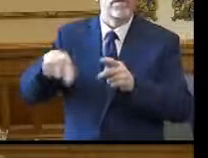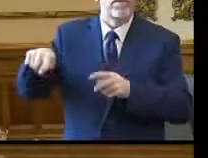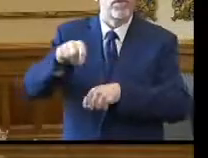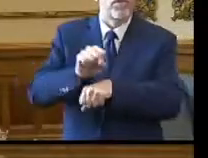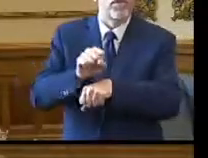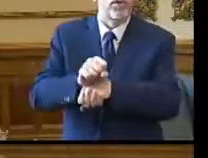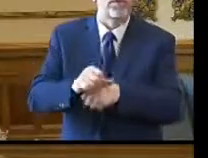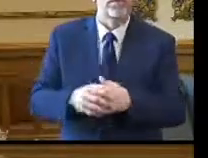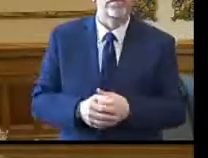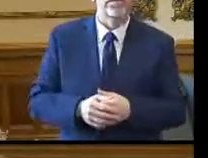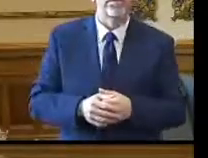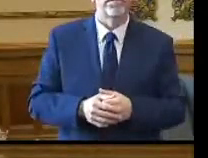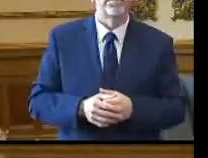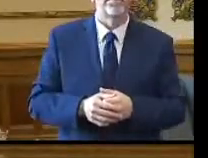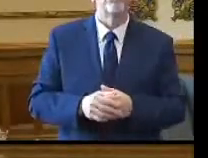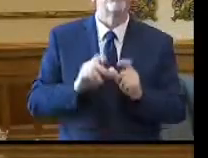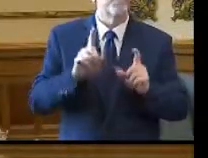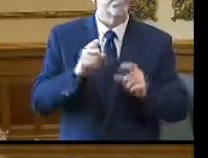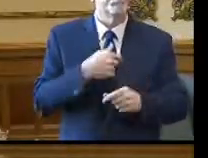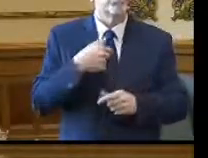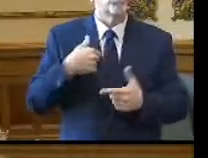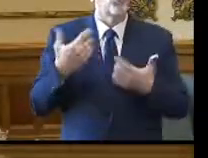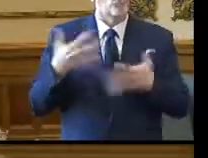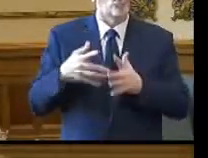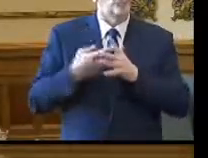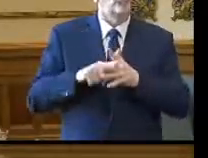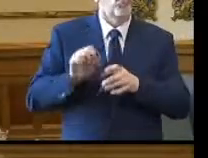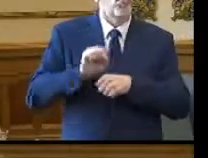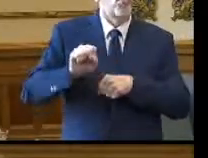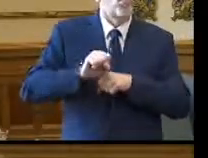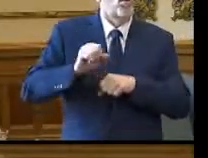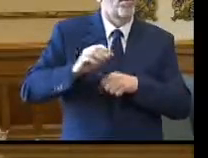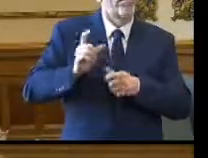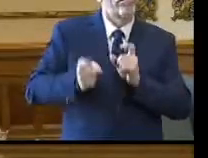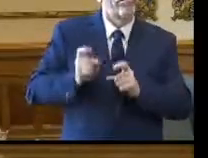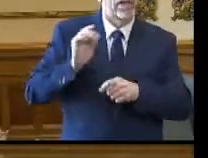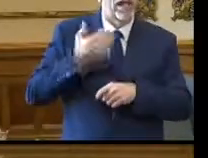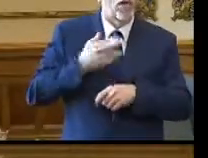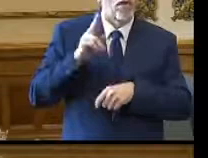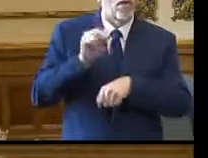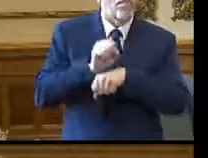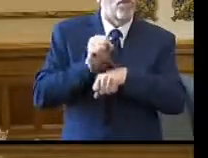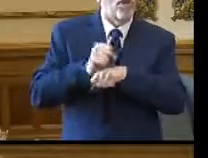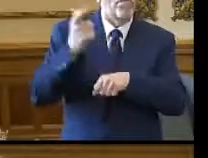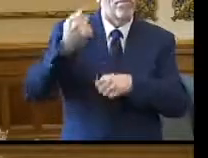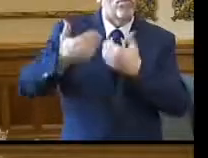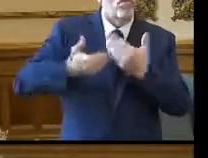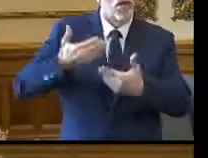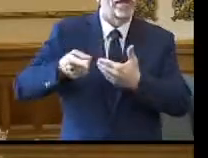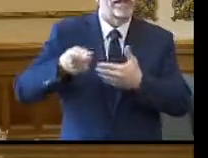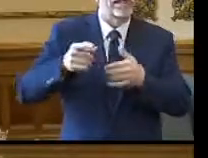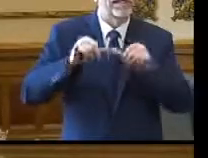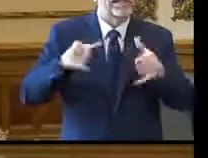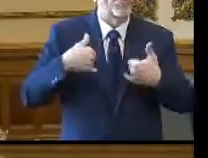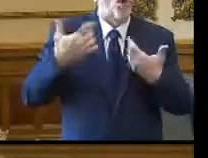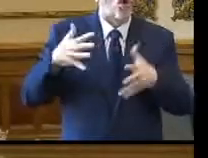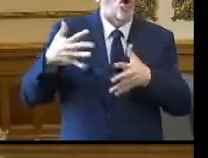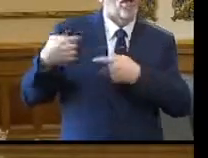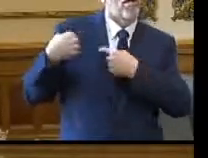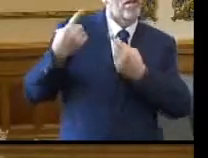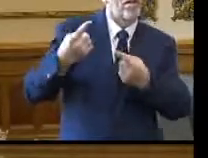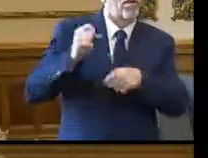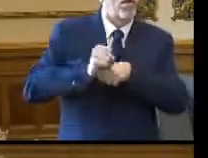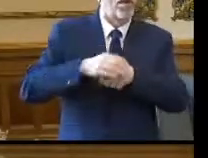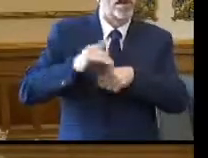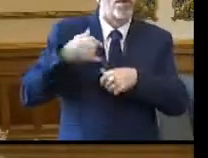workers. Although we had already started working on creating and updating our unemployment processing system in anticipation of